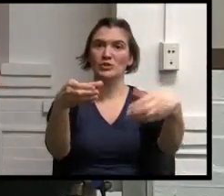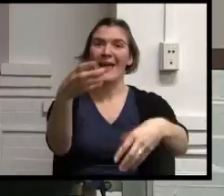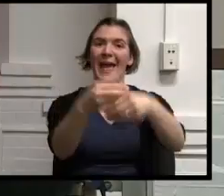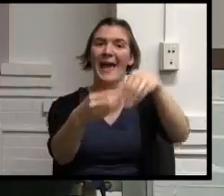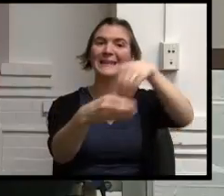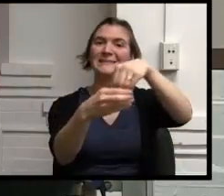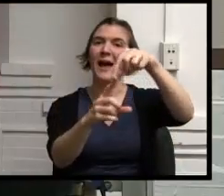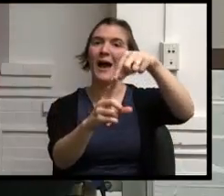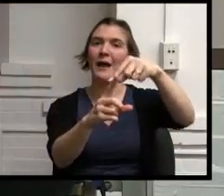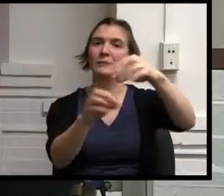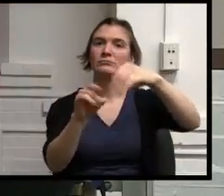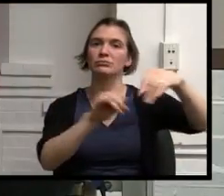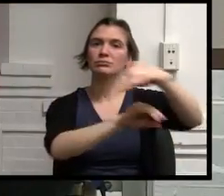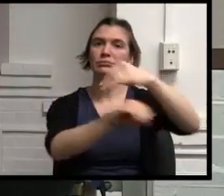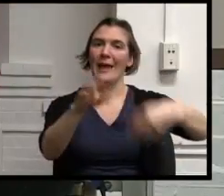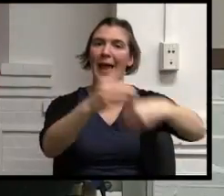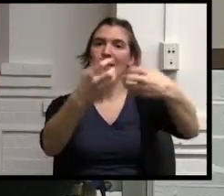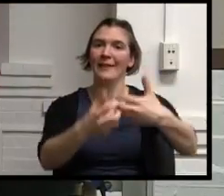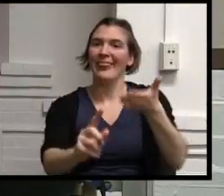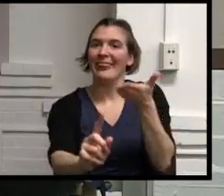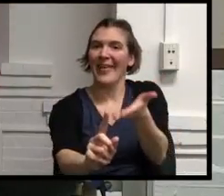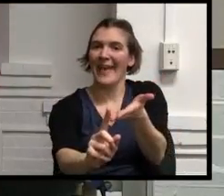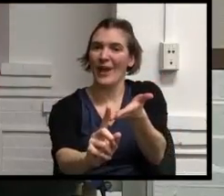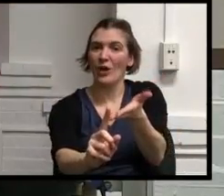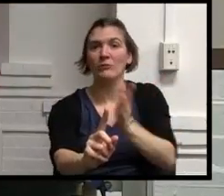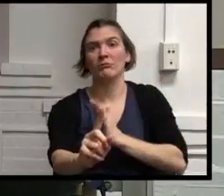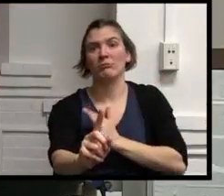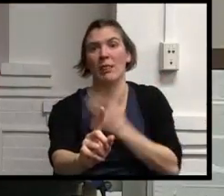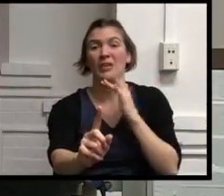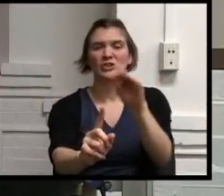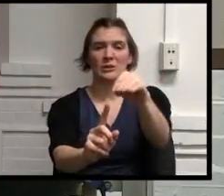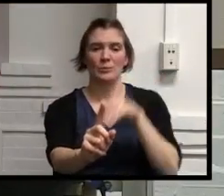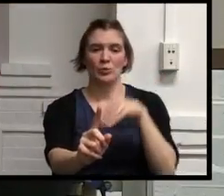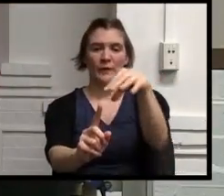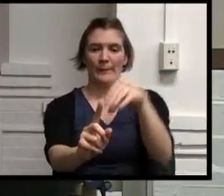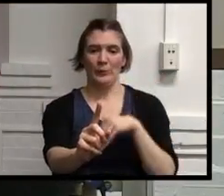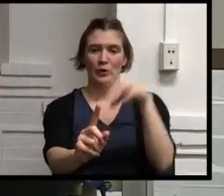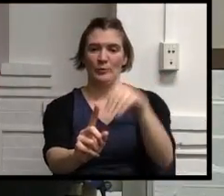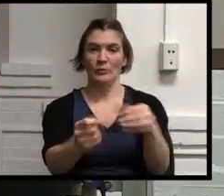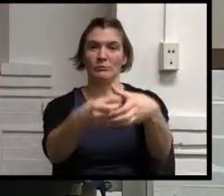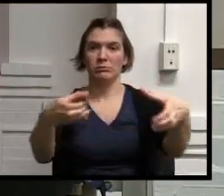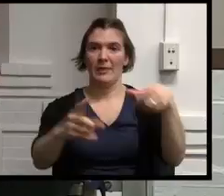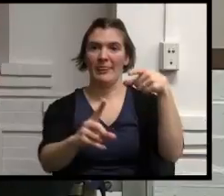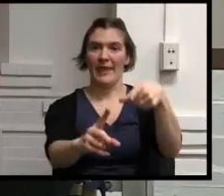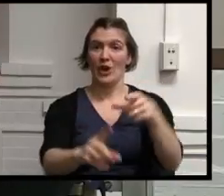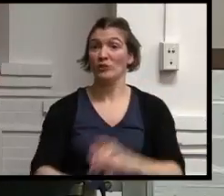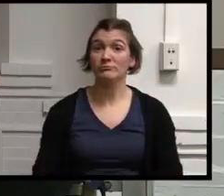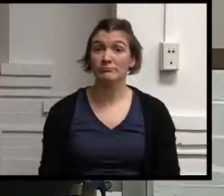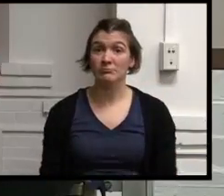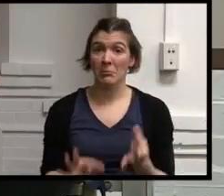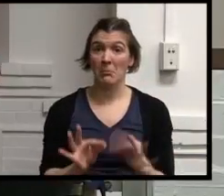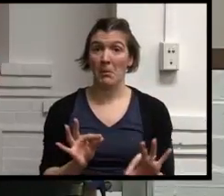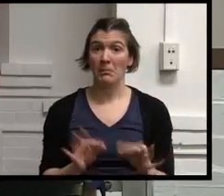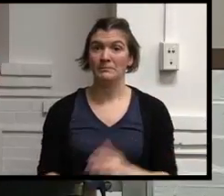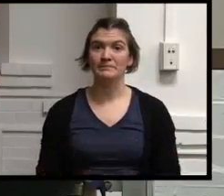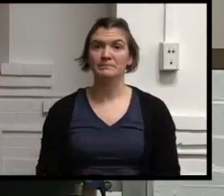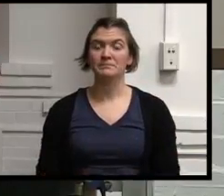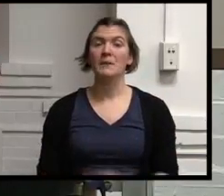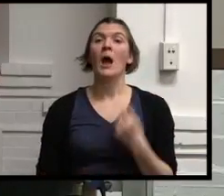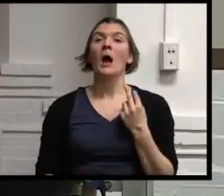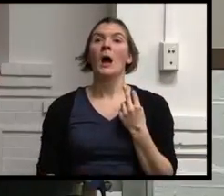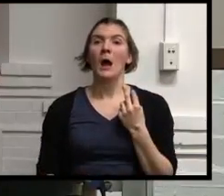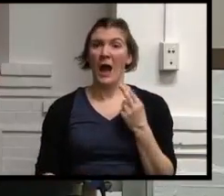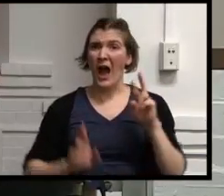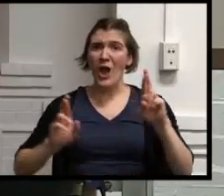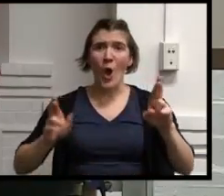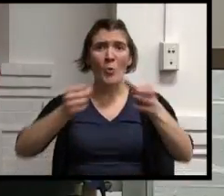Yep. And add additional manufacturing capacity Yep. in this by expanding the footprint of the plant. I hope they grow